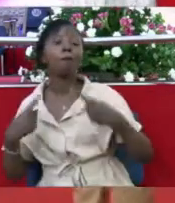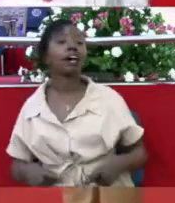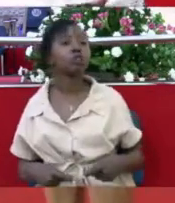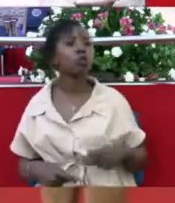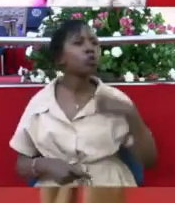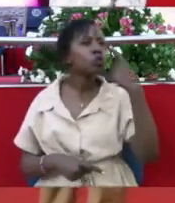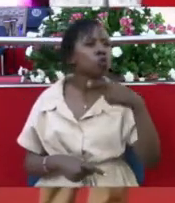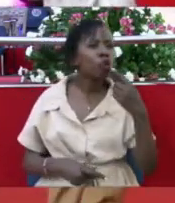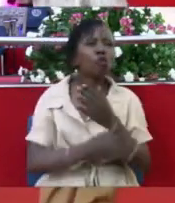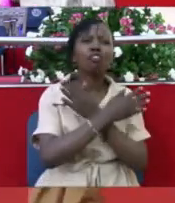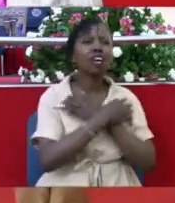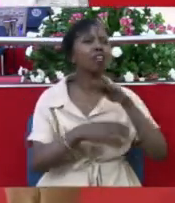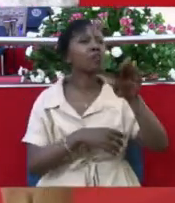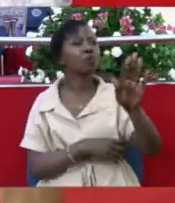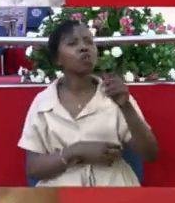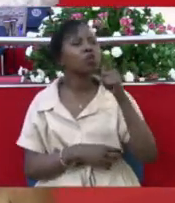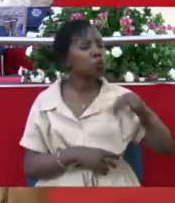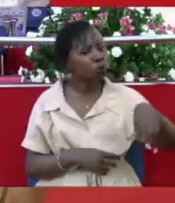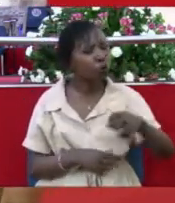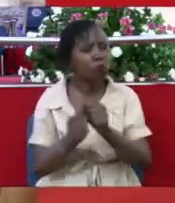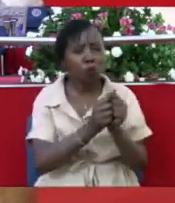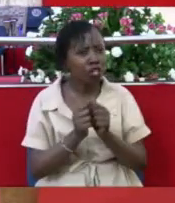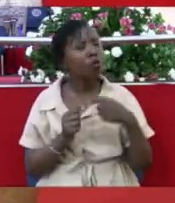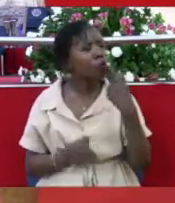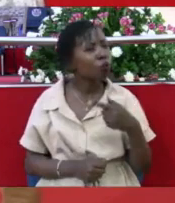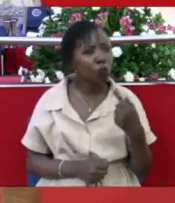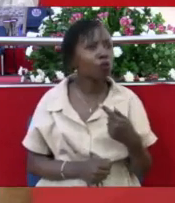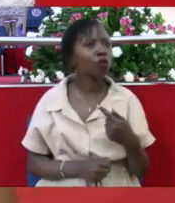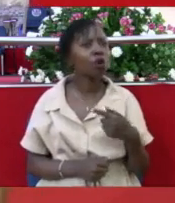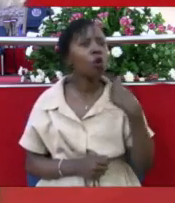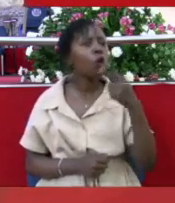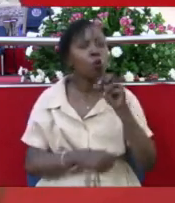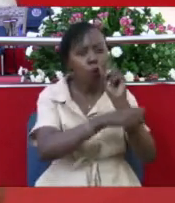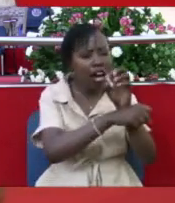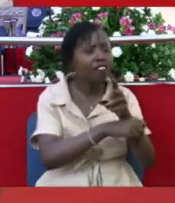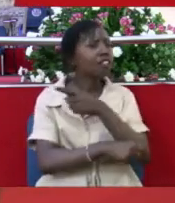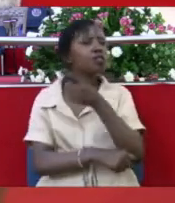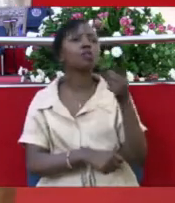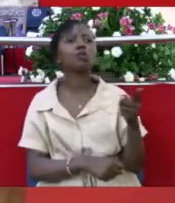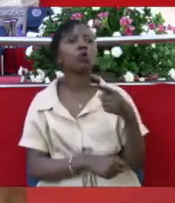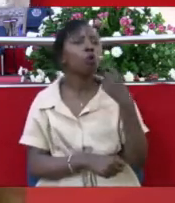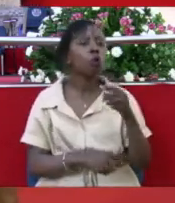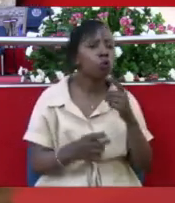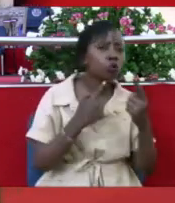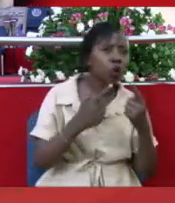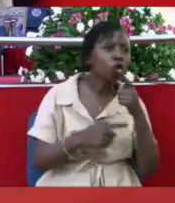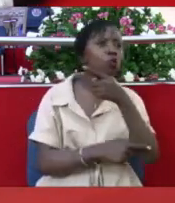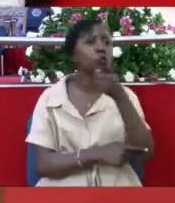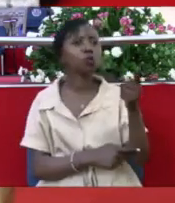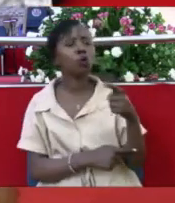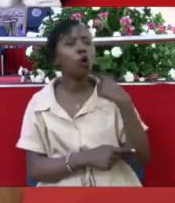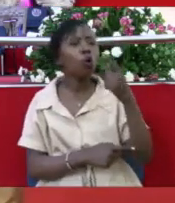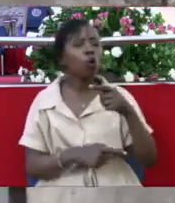company? Who do you walk with? Who gives you advice? Who talks to you? Who do you allow in